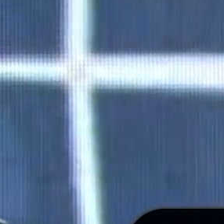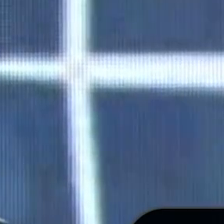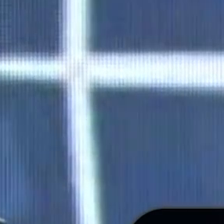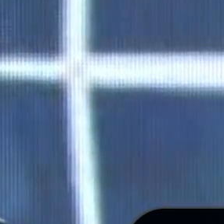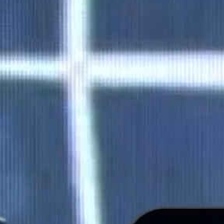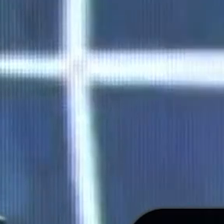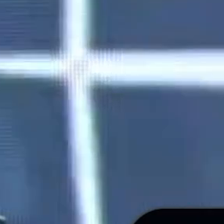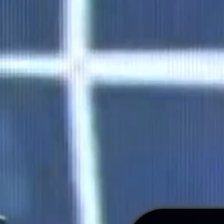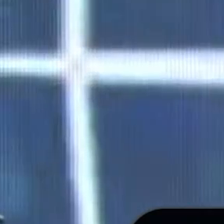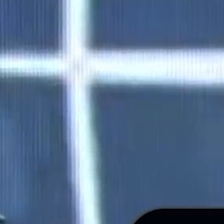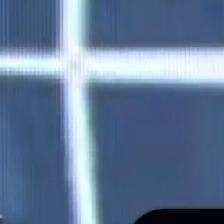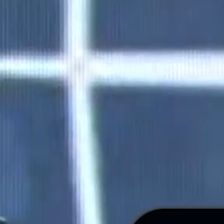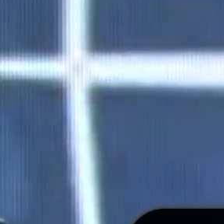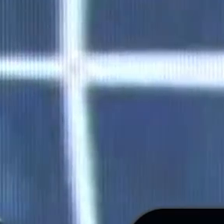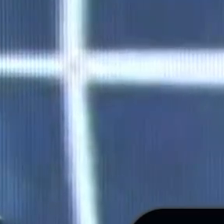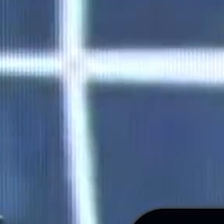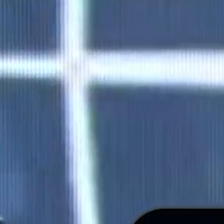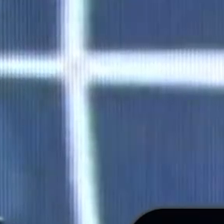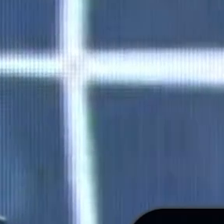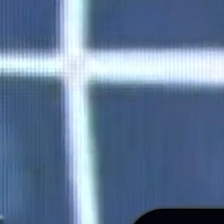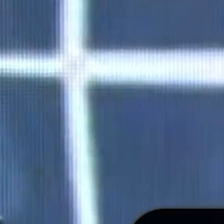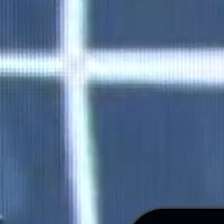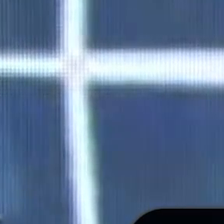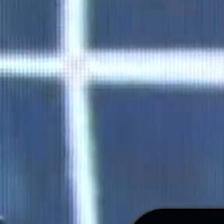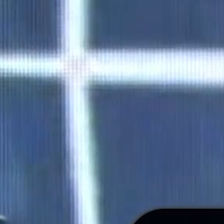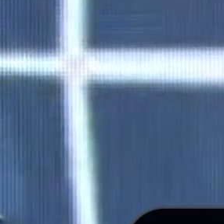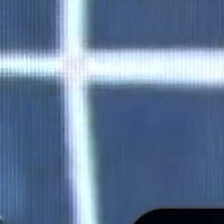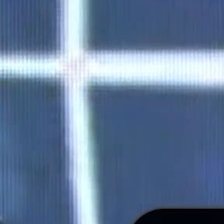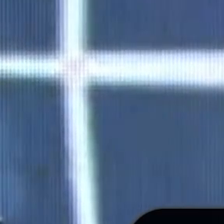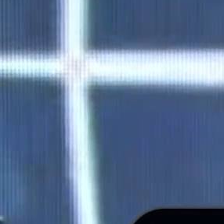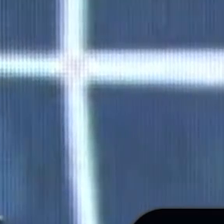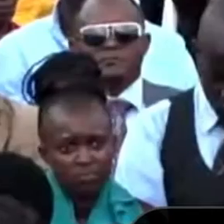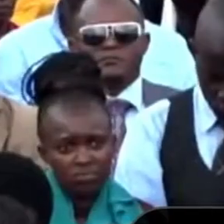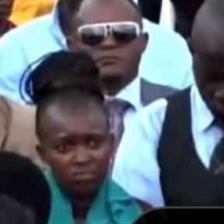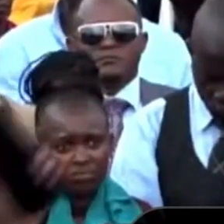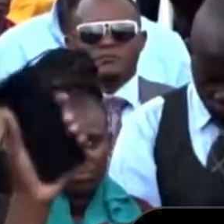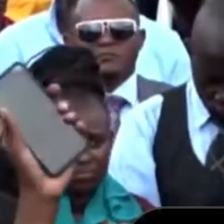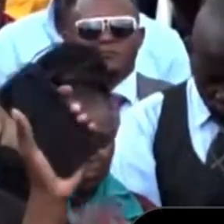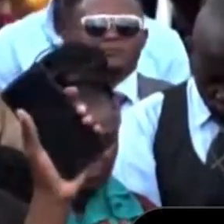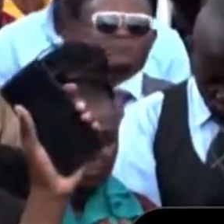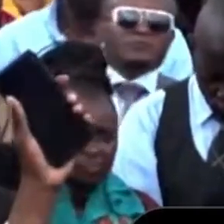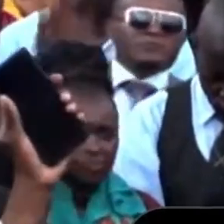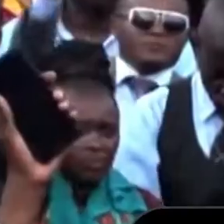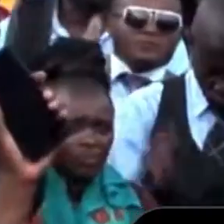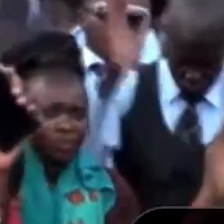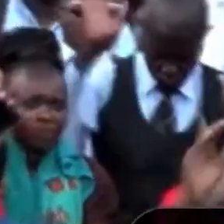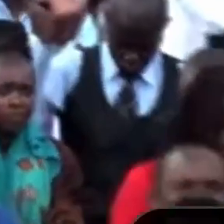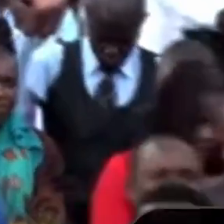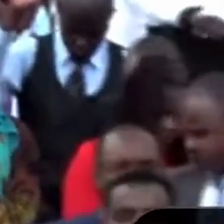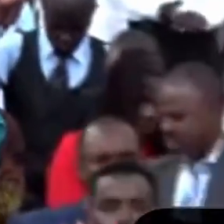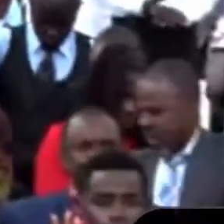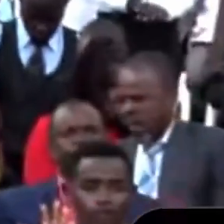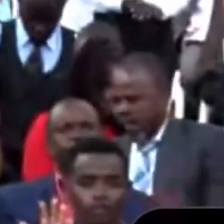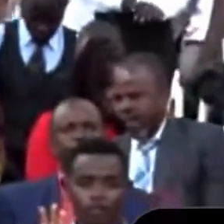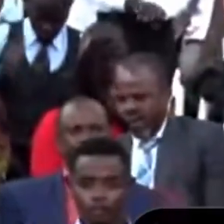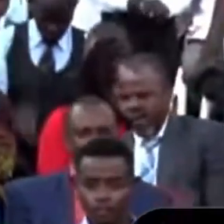well. And I'm hearing the Lord says, I'm ready to restore you. I'm ready